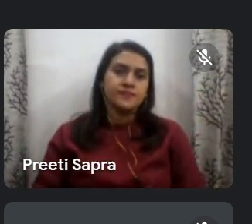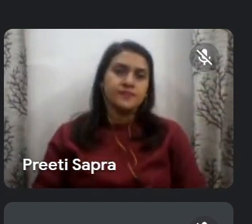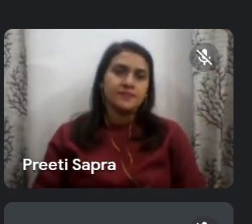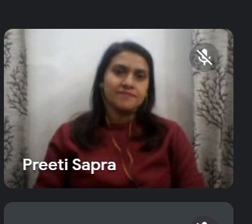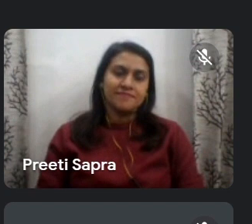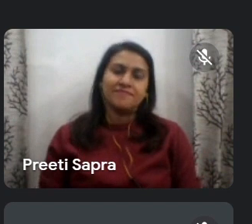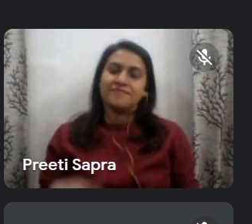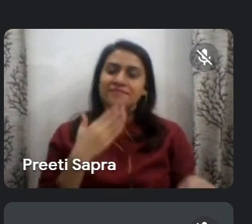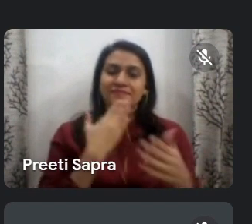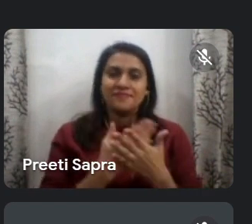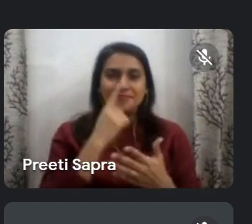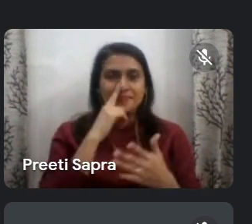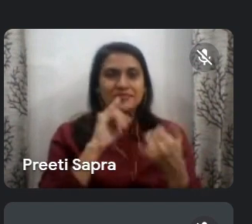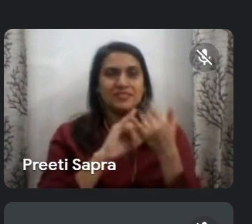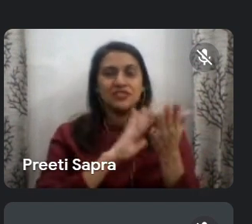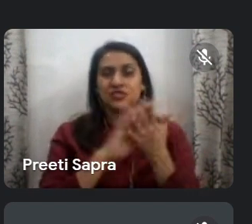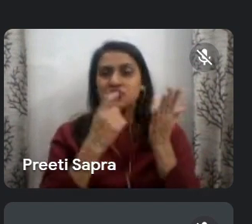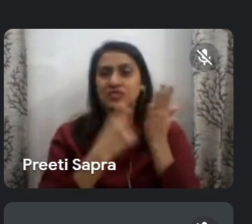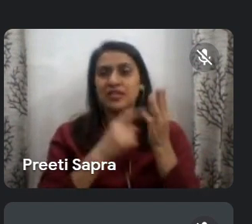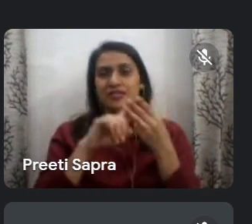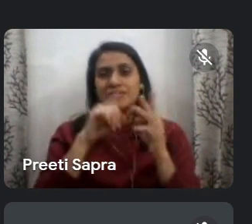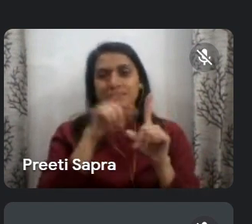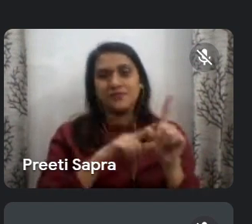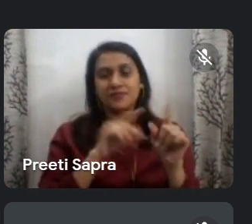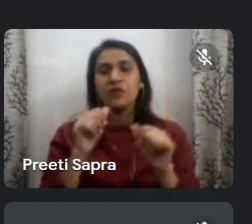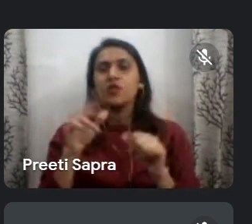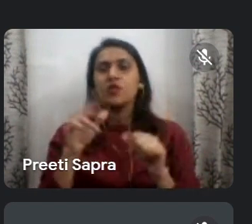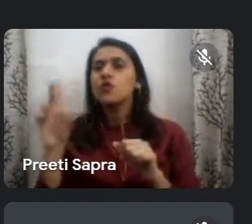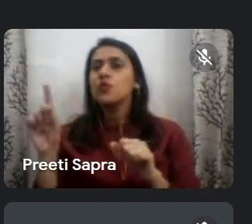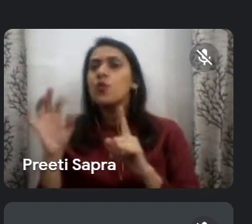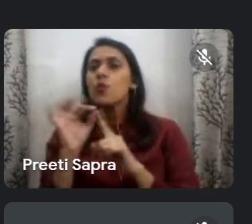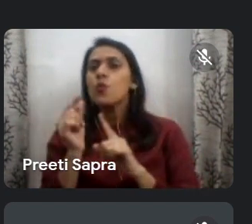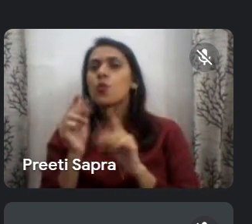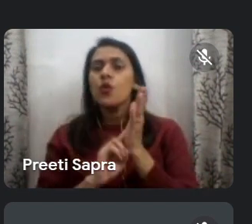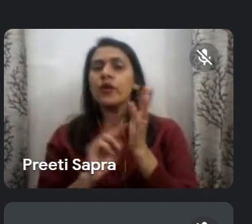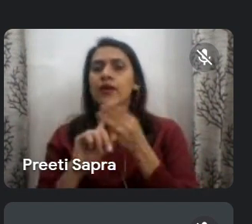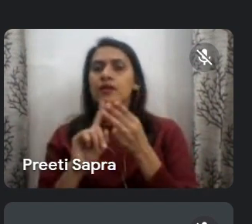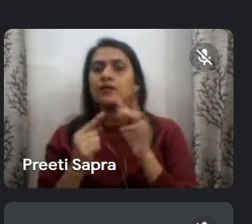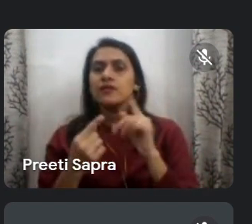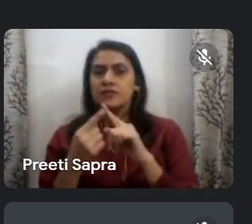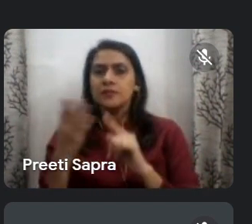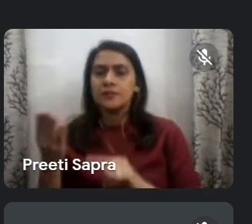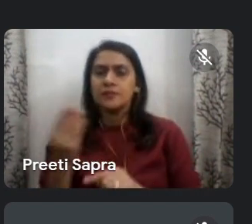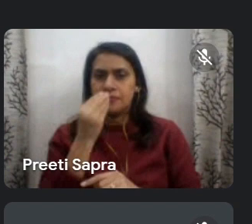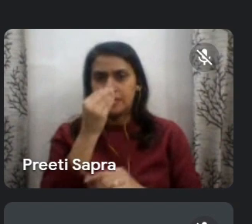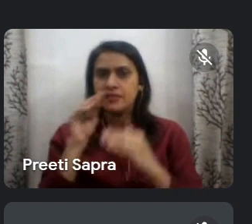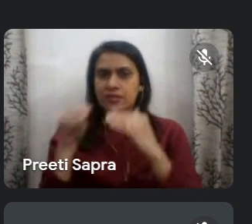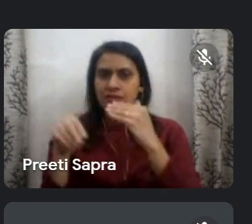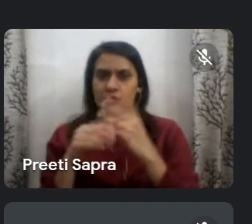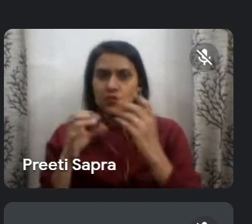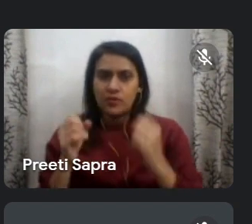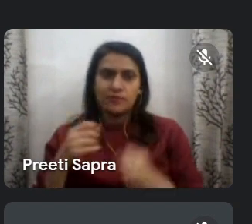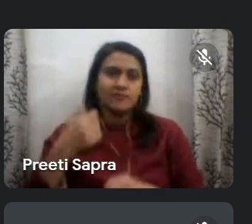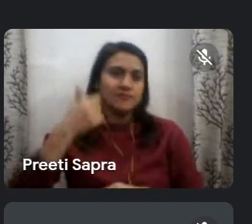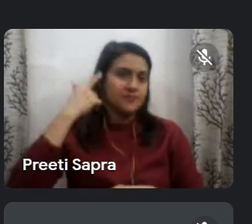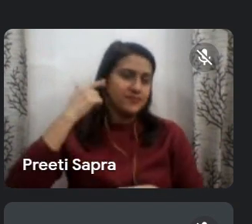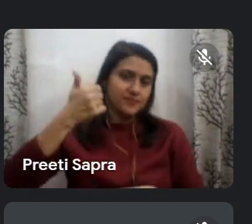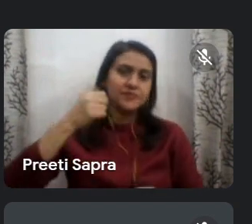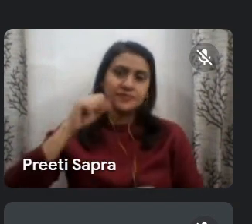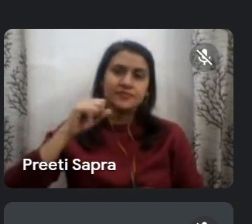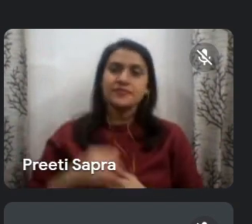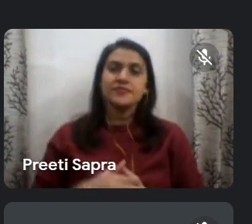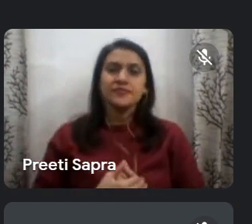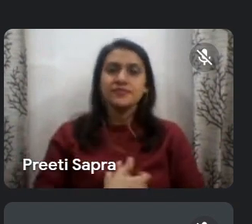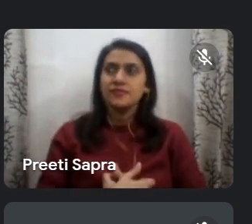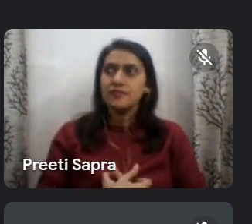Thanks, Shreya. Puneet, would you like to take this up? Yeah. Can you hear me now? Yeah. Yes.